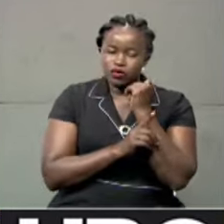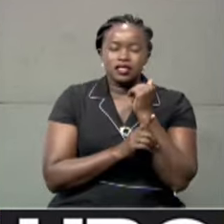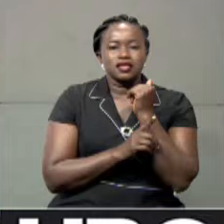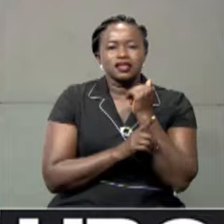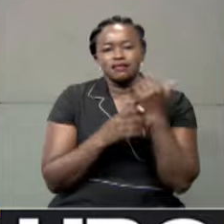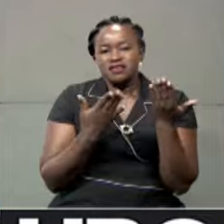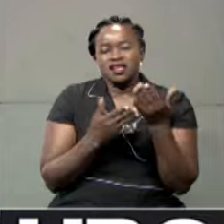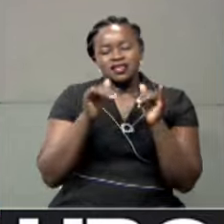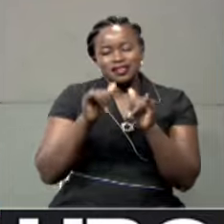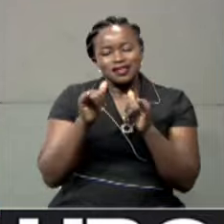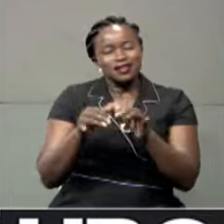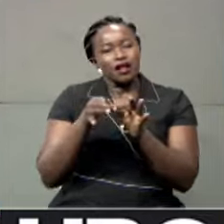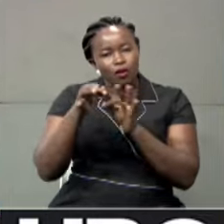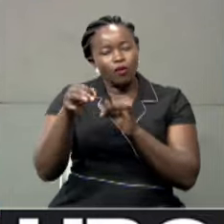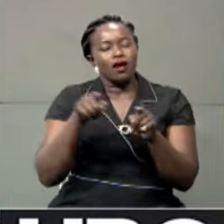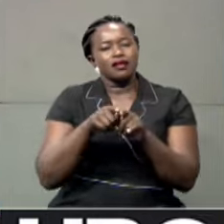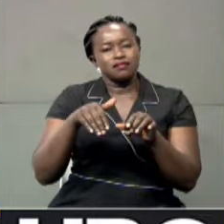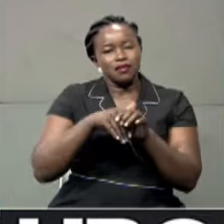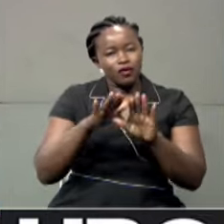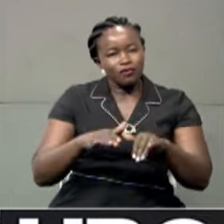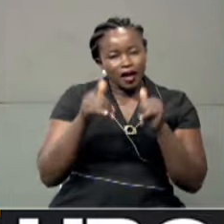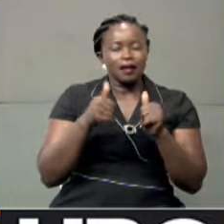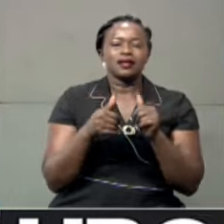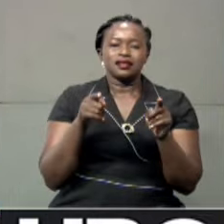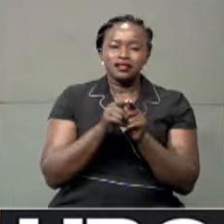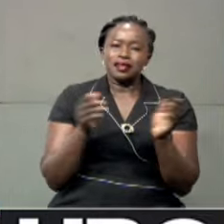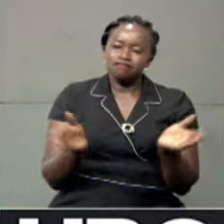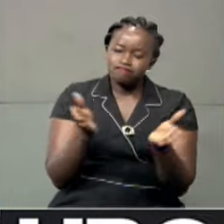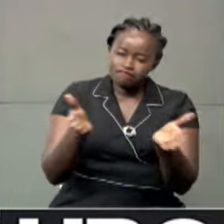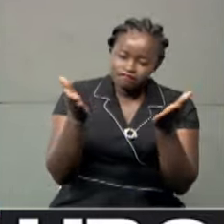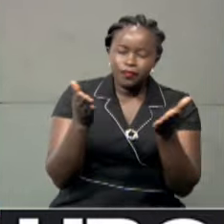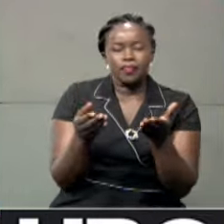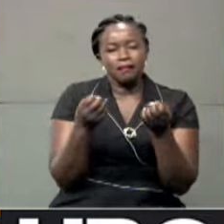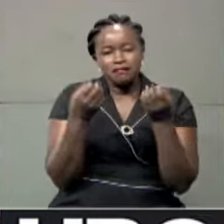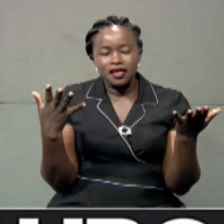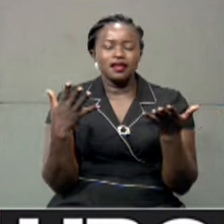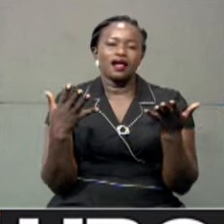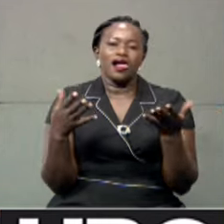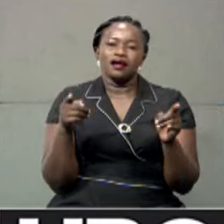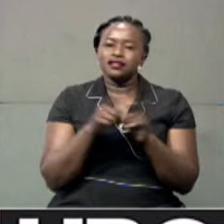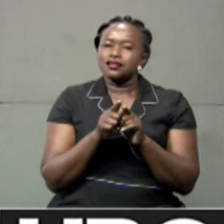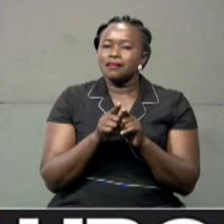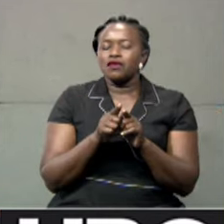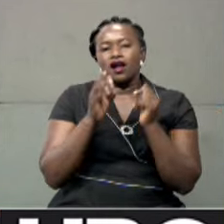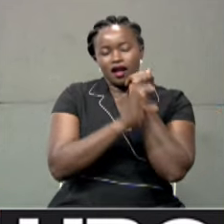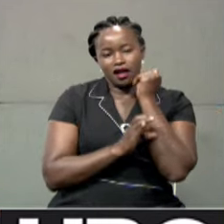legislator, inspirational leader, a mentor, and a statewoman